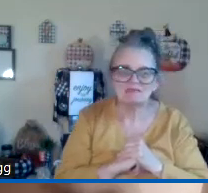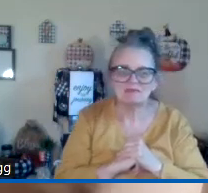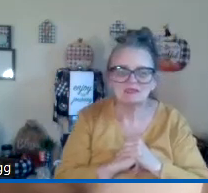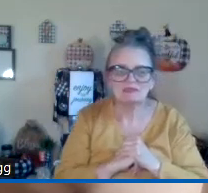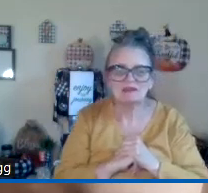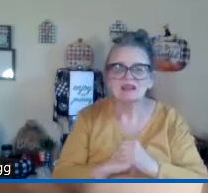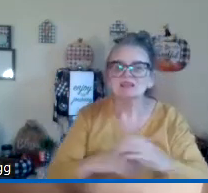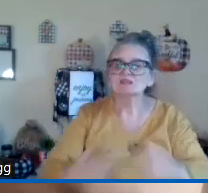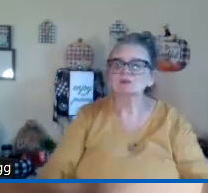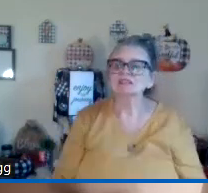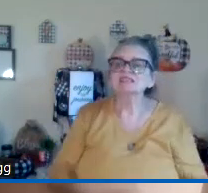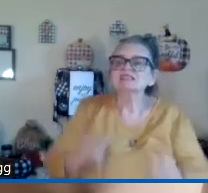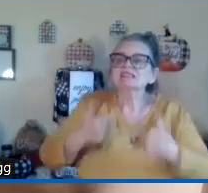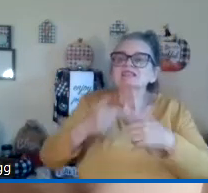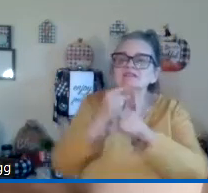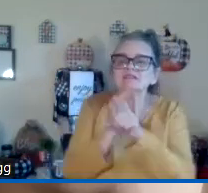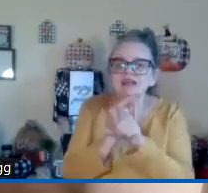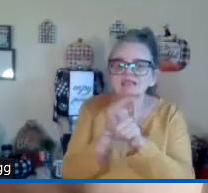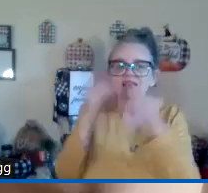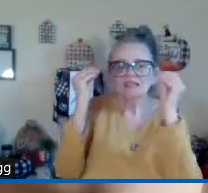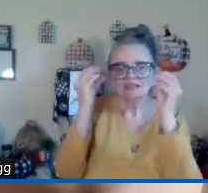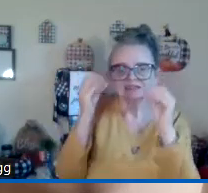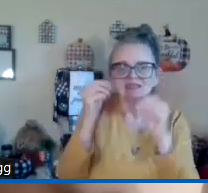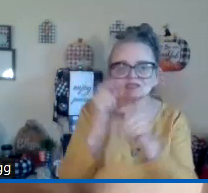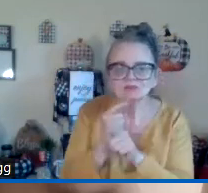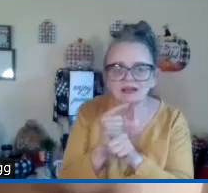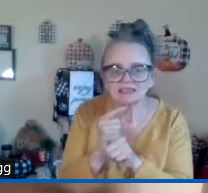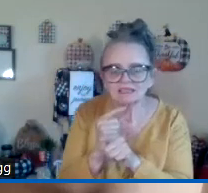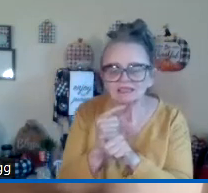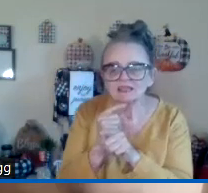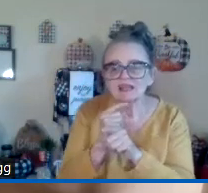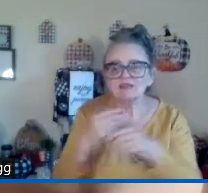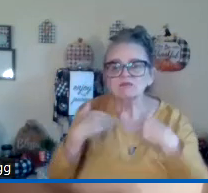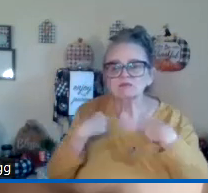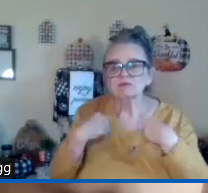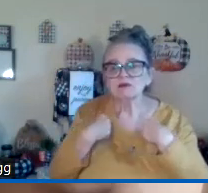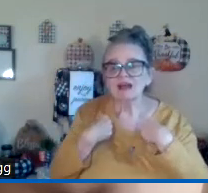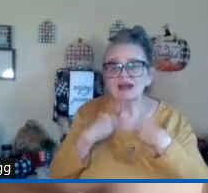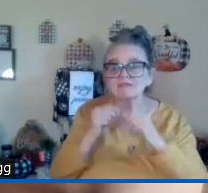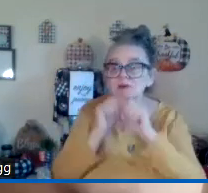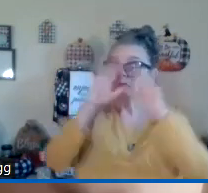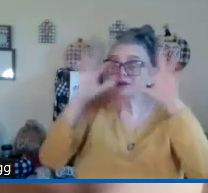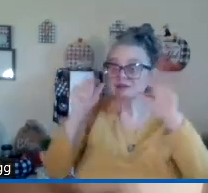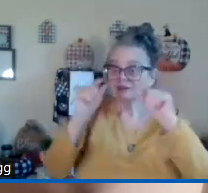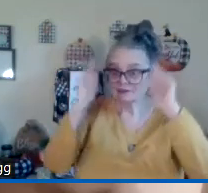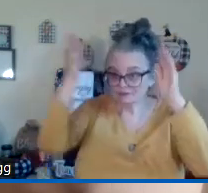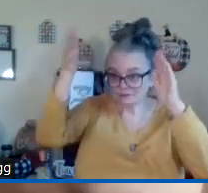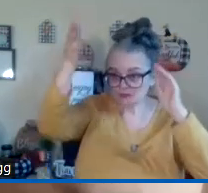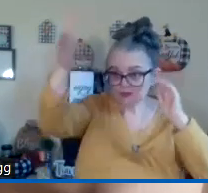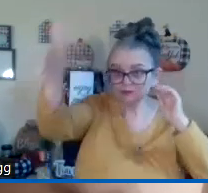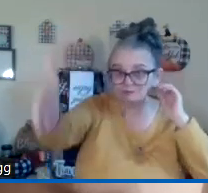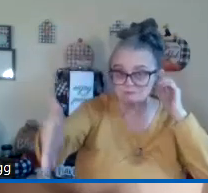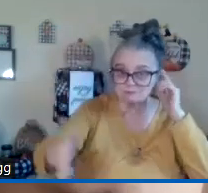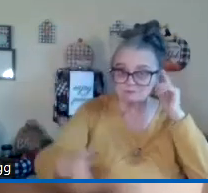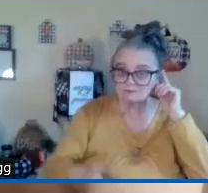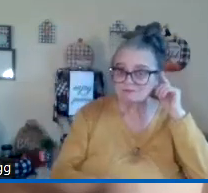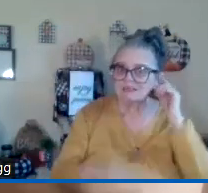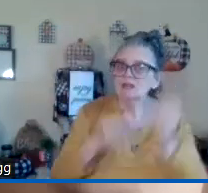jump in, So we need to live right and teach right, and then we will have a brighter